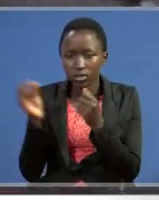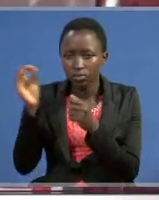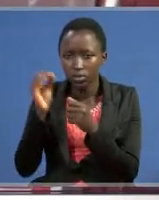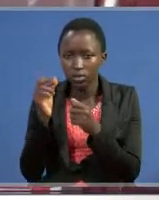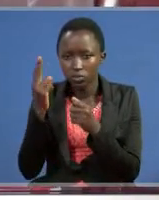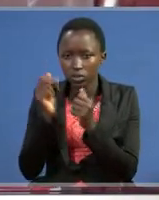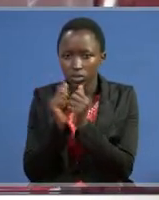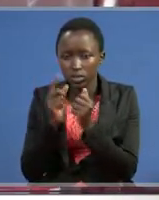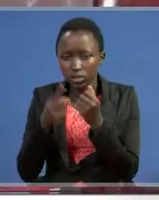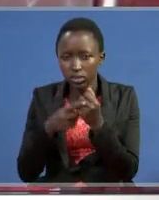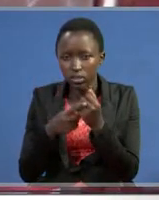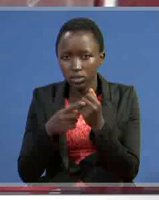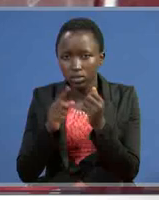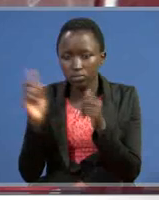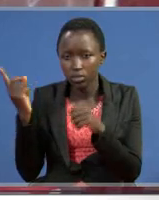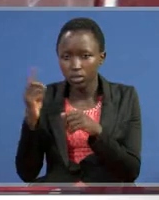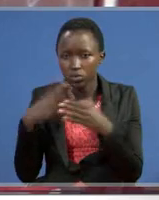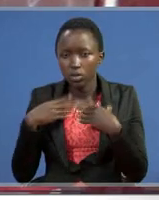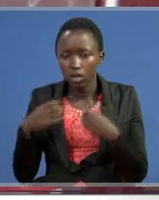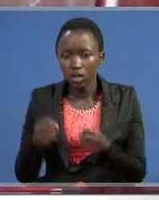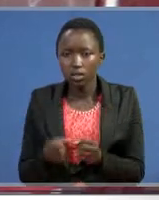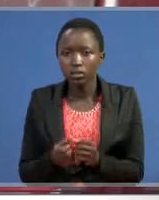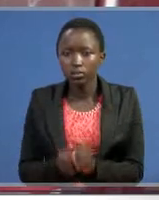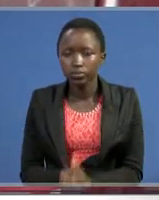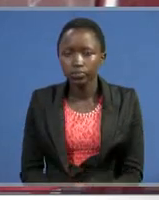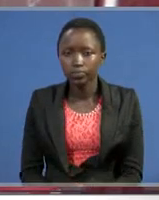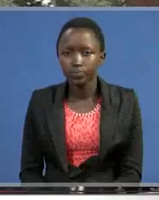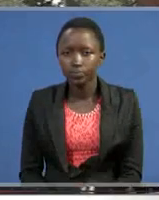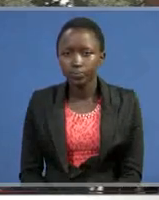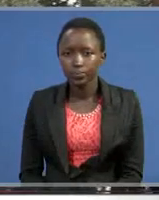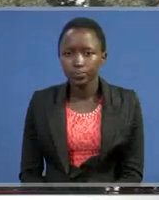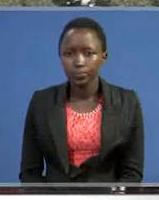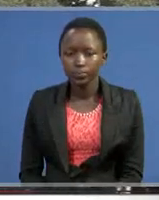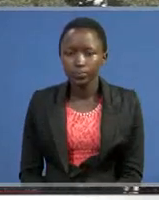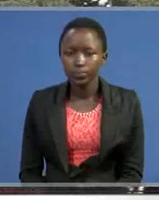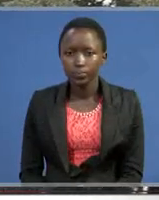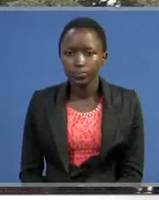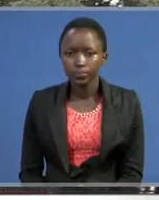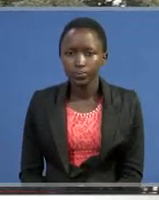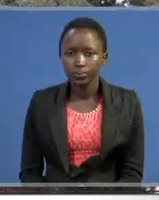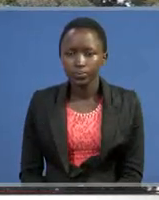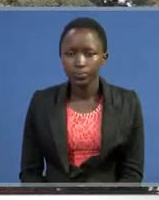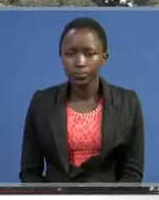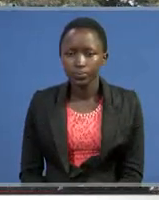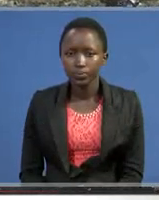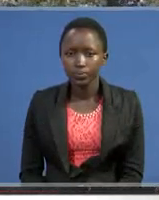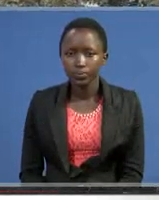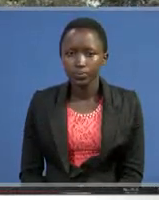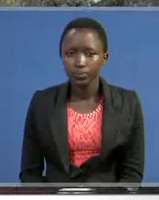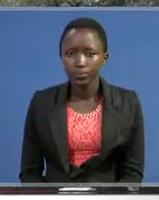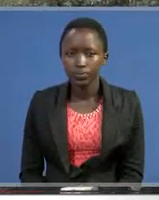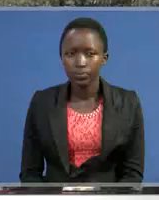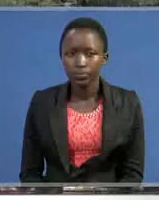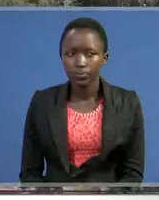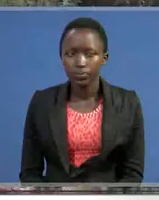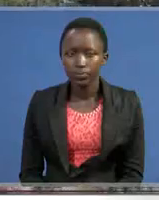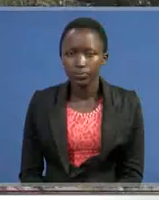2016 according to the Ministry of Health my Kentucky for KUTV in Sierra County